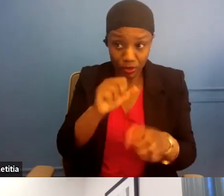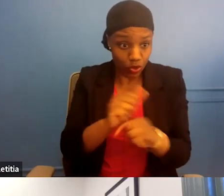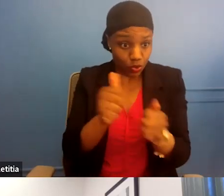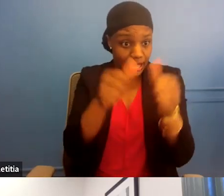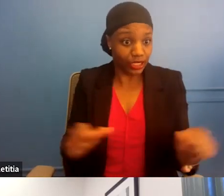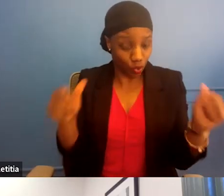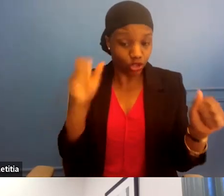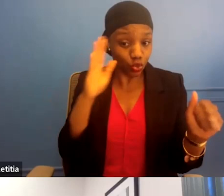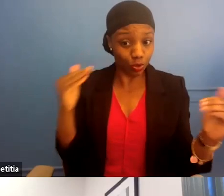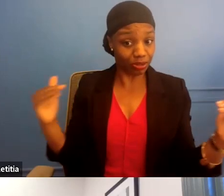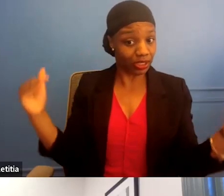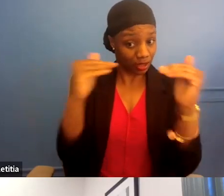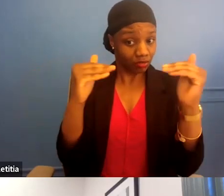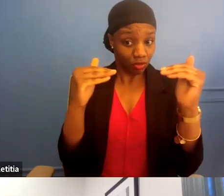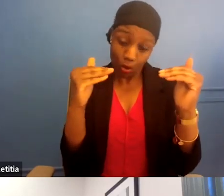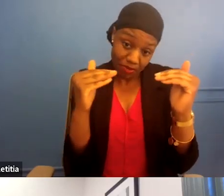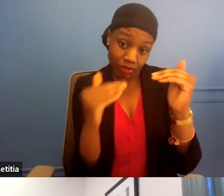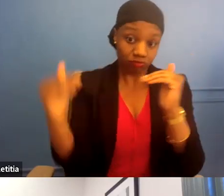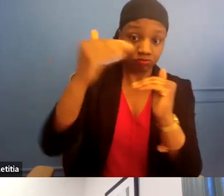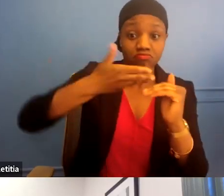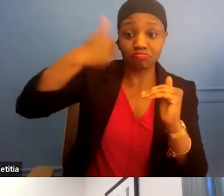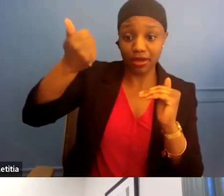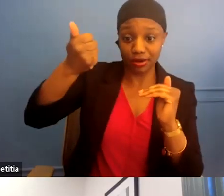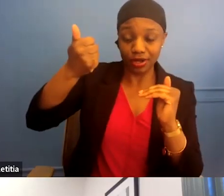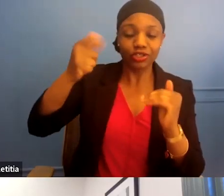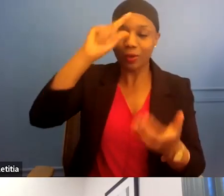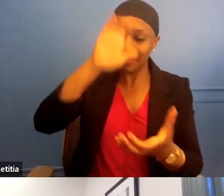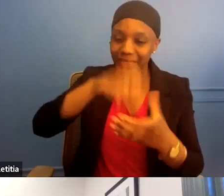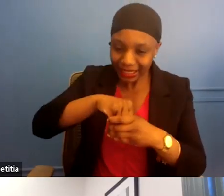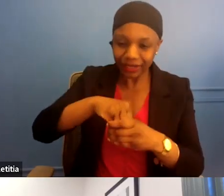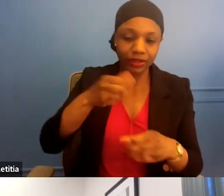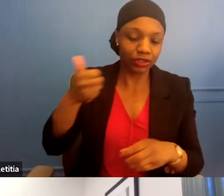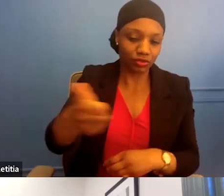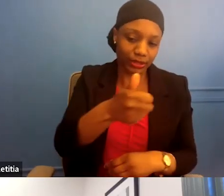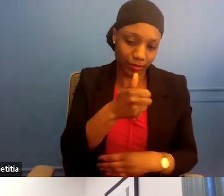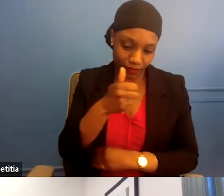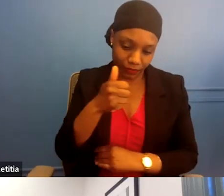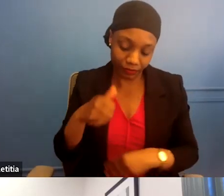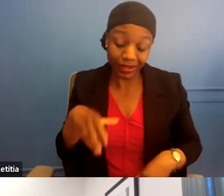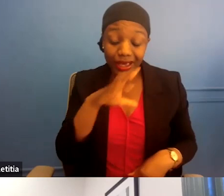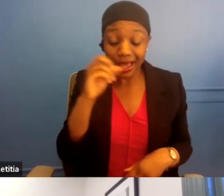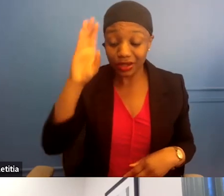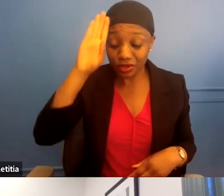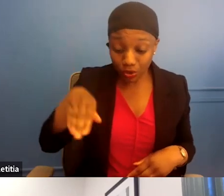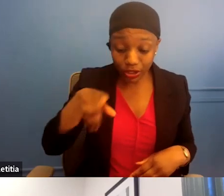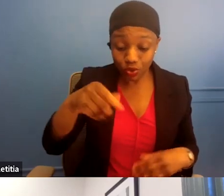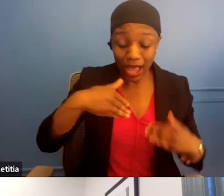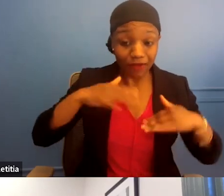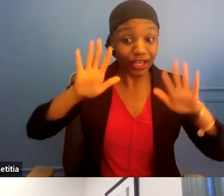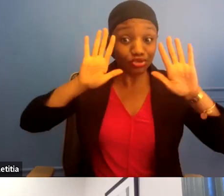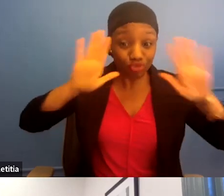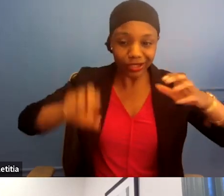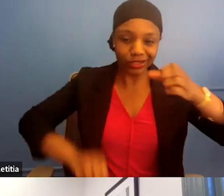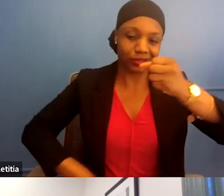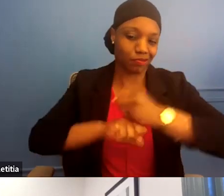on par, if not better than anybody else. So really just believe in yourself and know that you have a great support group. You have